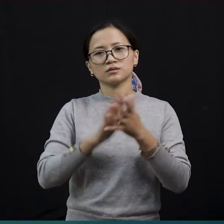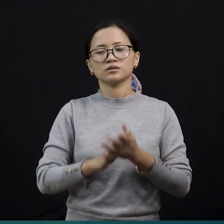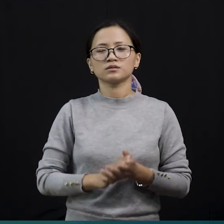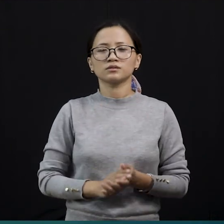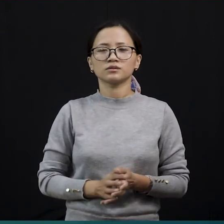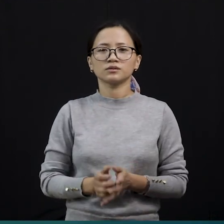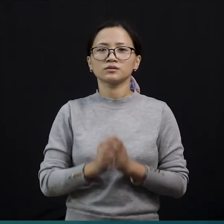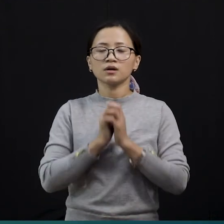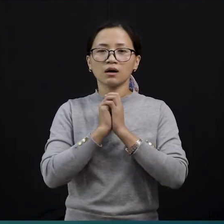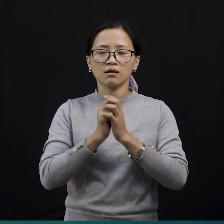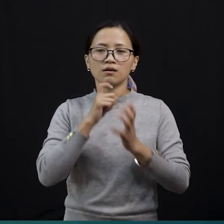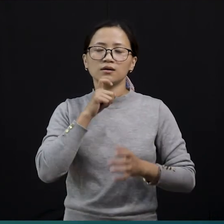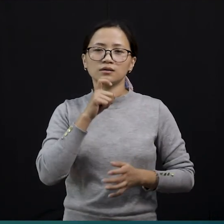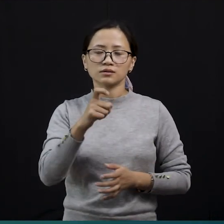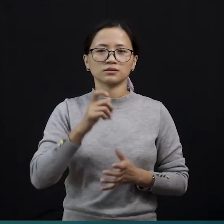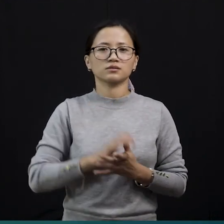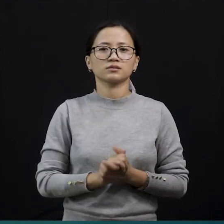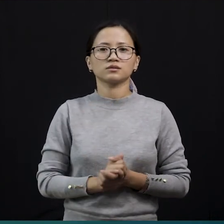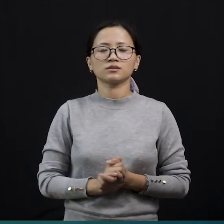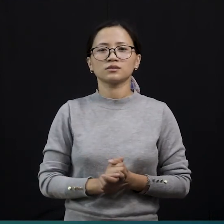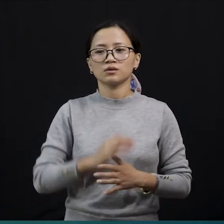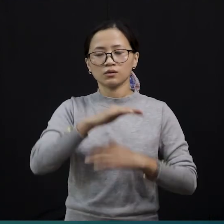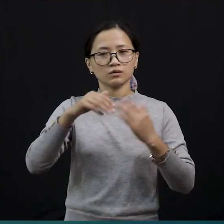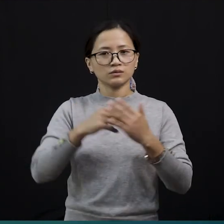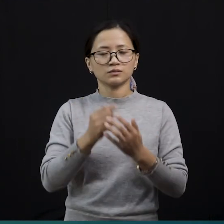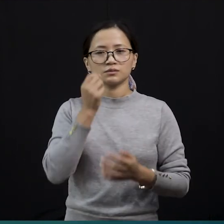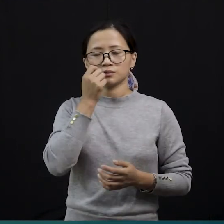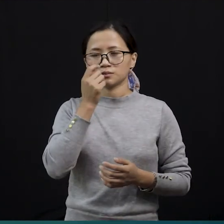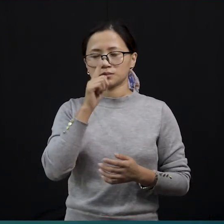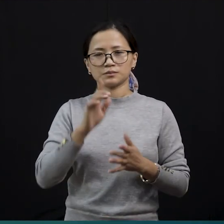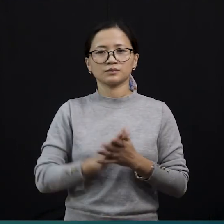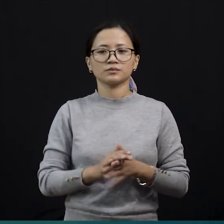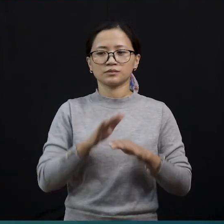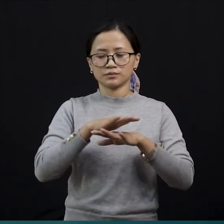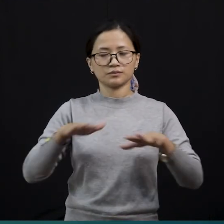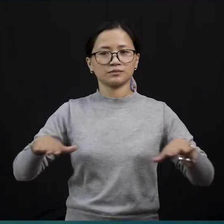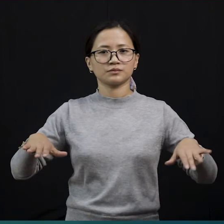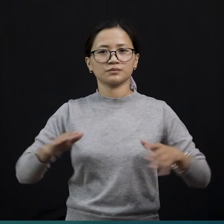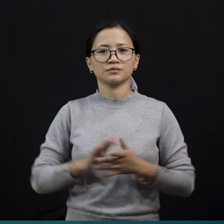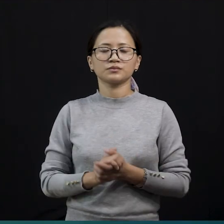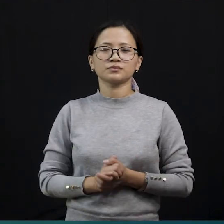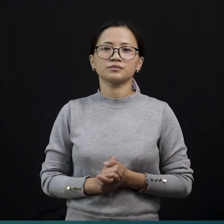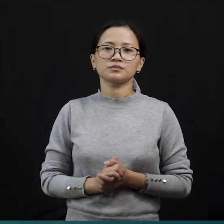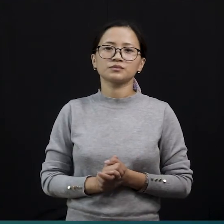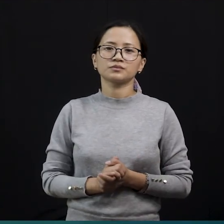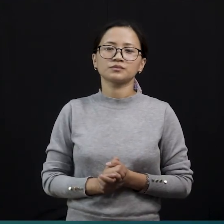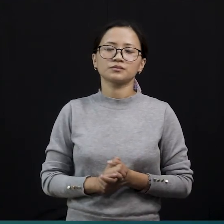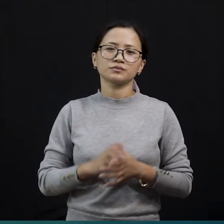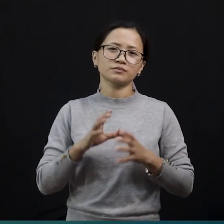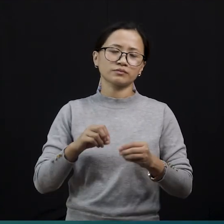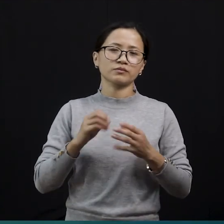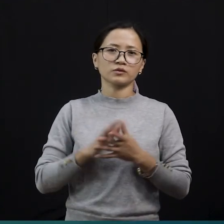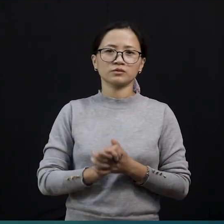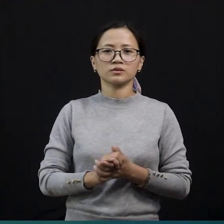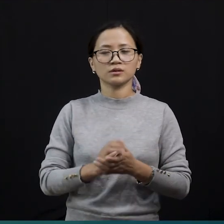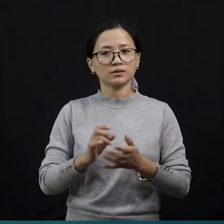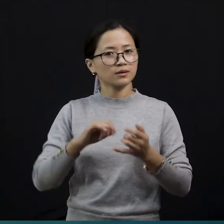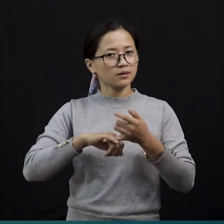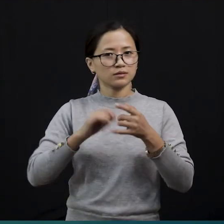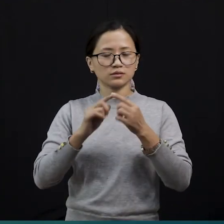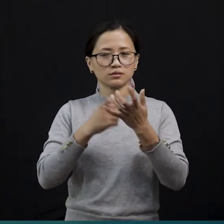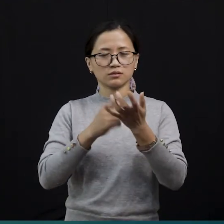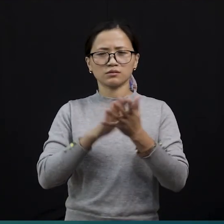I would like to request to all the parents and to all the students to take it seriously,